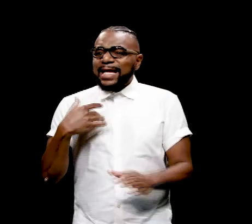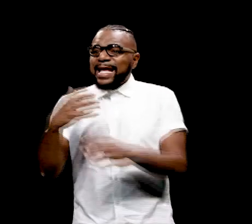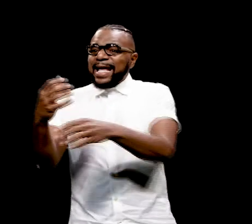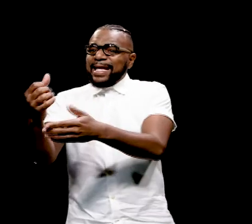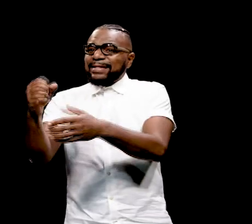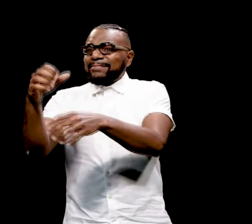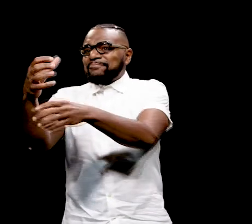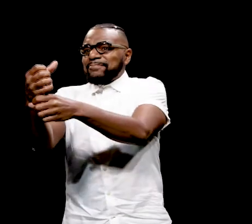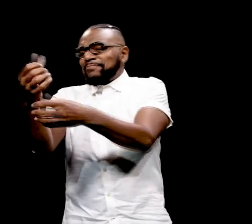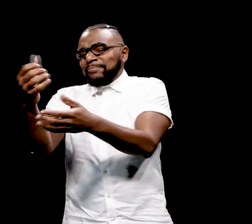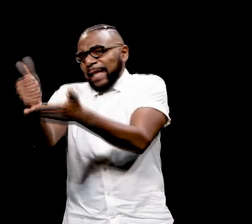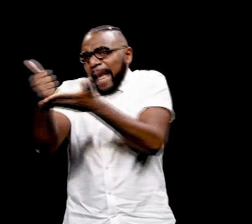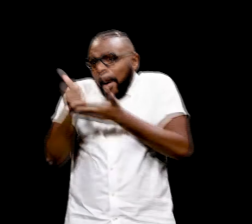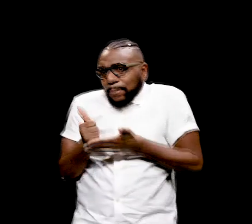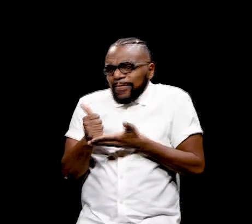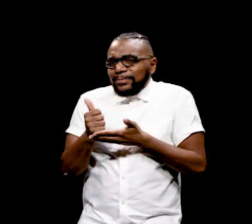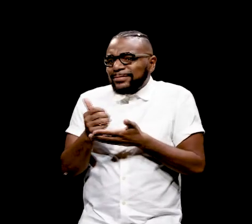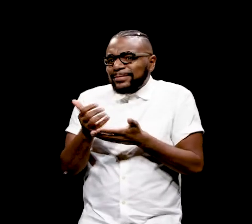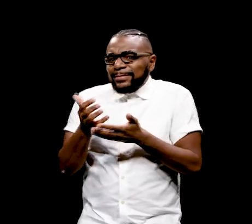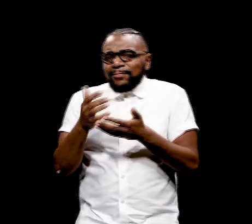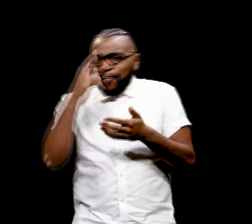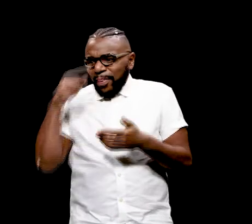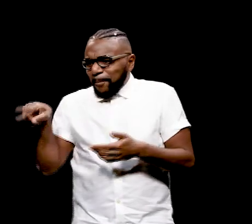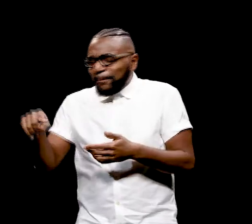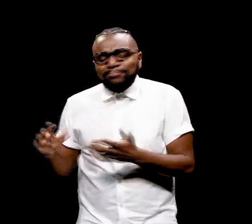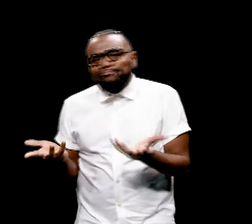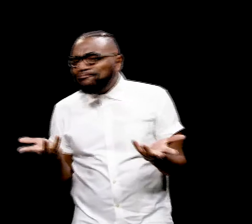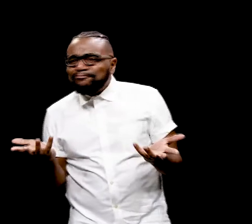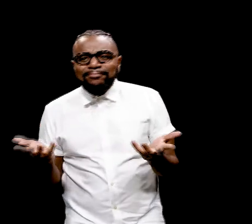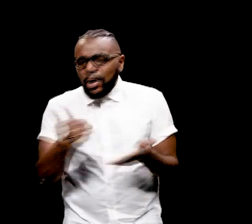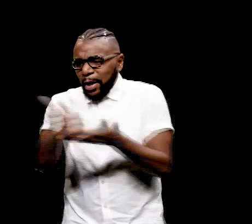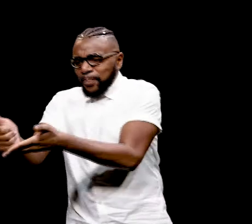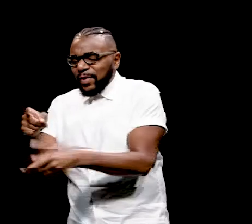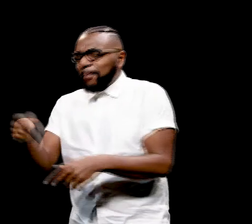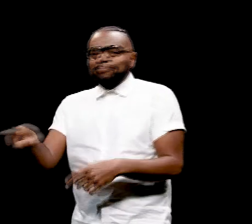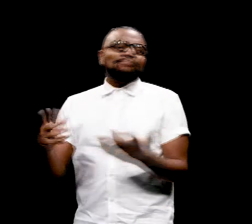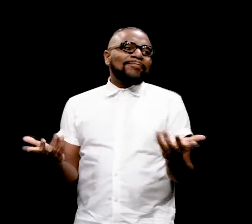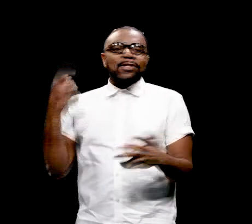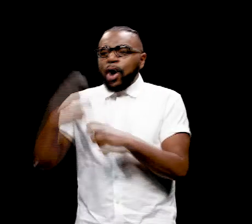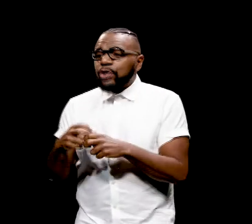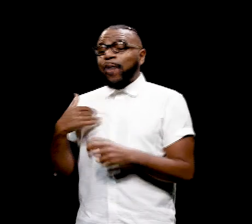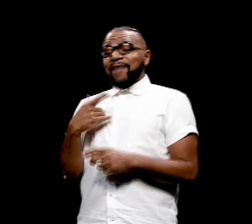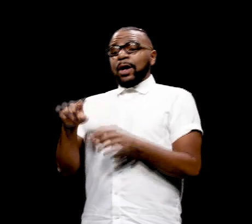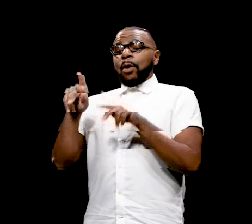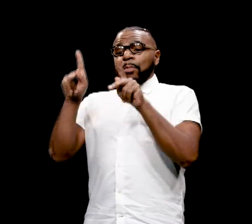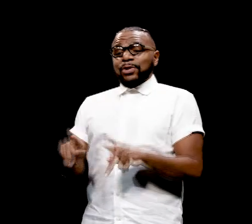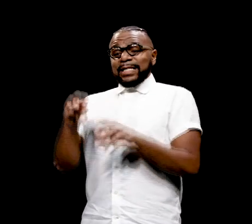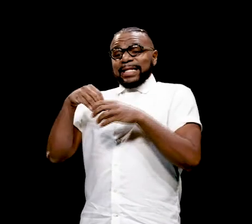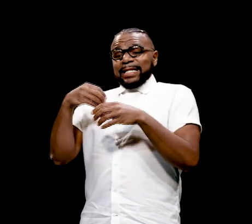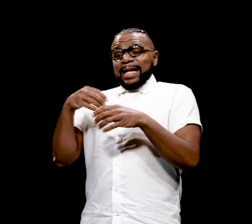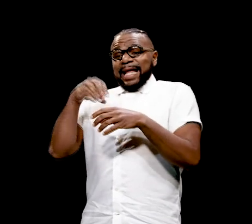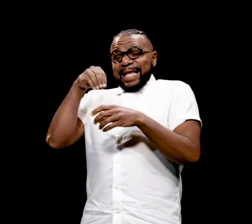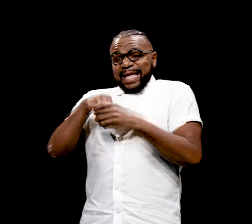that they need in this city right now. So I'm taking it very down to basics, nuts and bolts of having that person in my office who's going to coordinate those efforts.